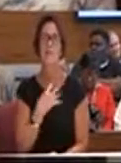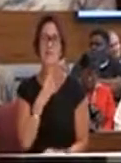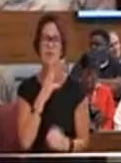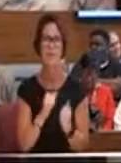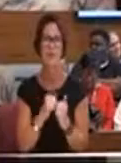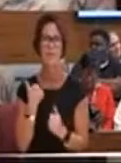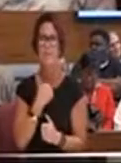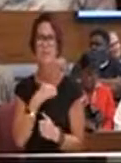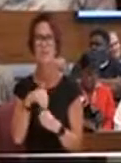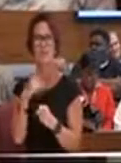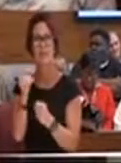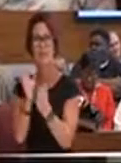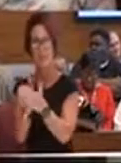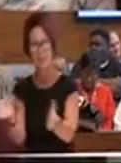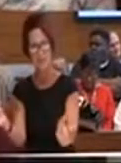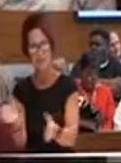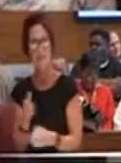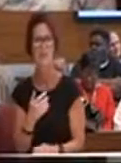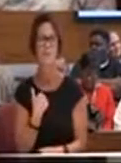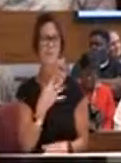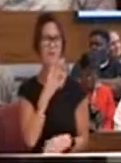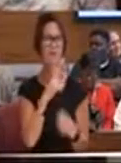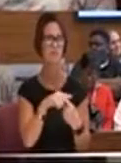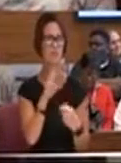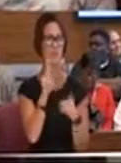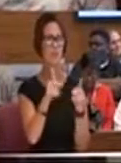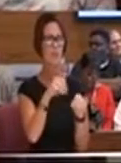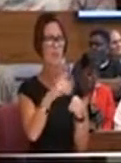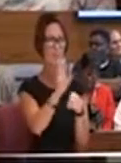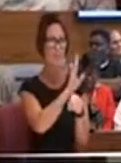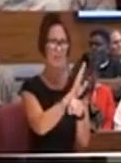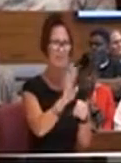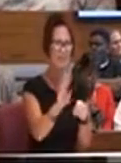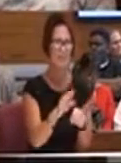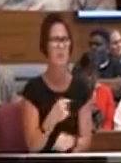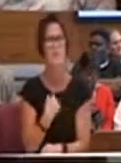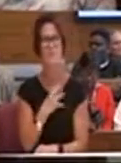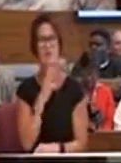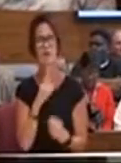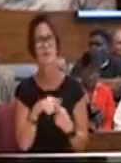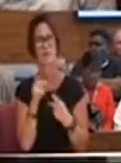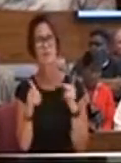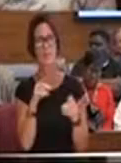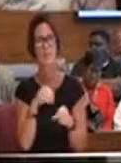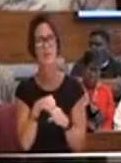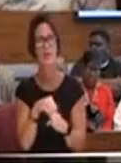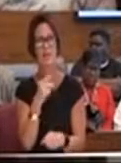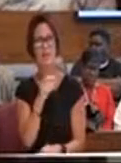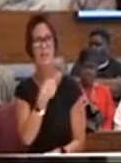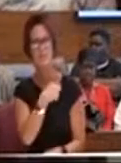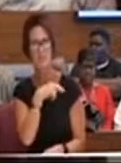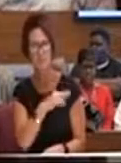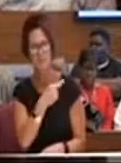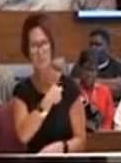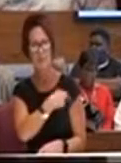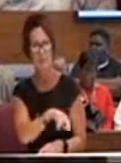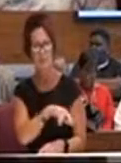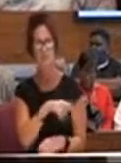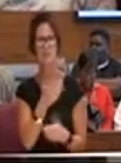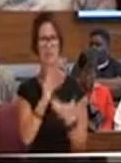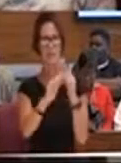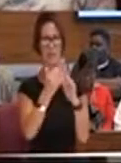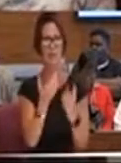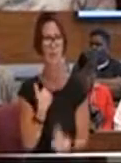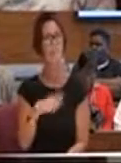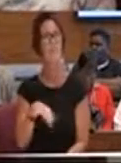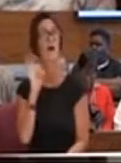public. We've talked to members in the business community. We've talked to members in the faith community, and what we found out is that